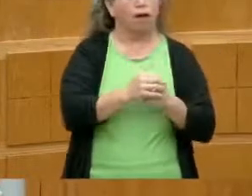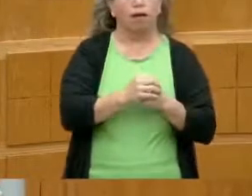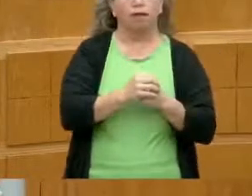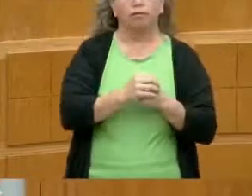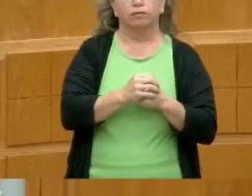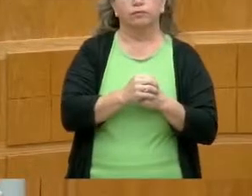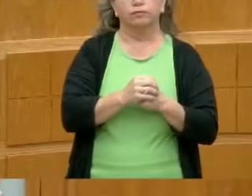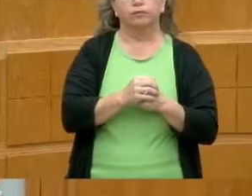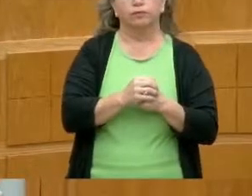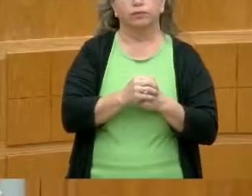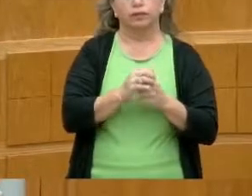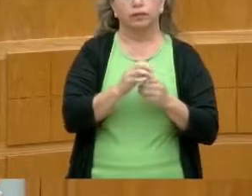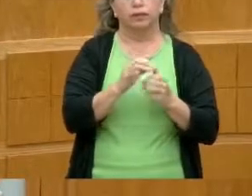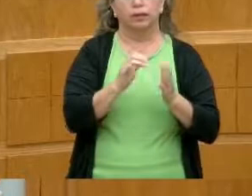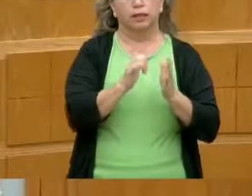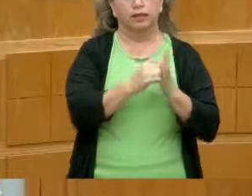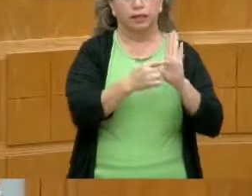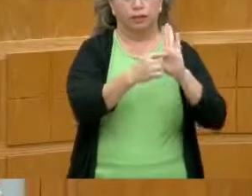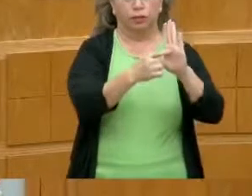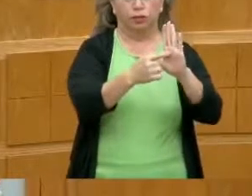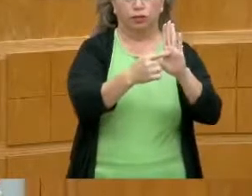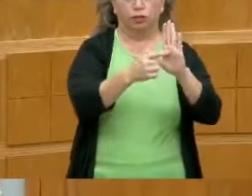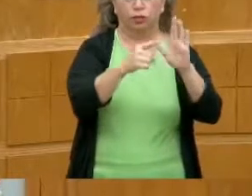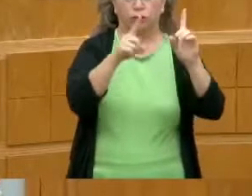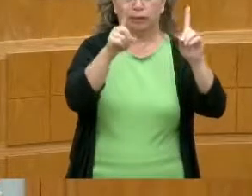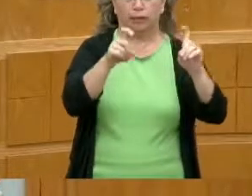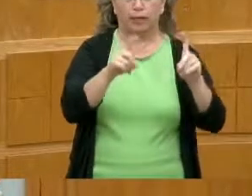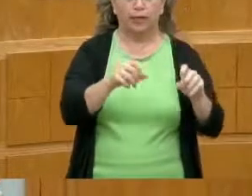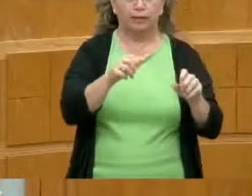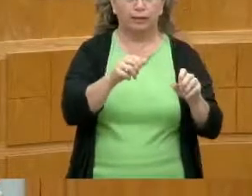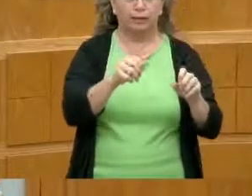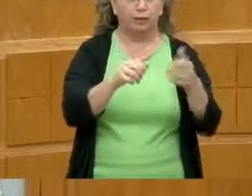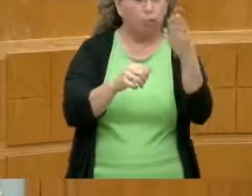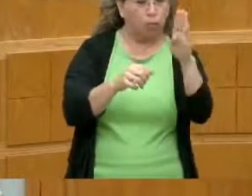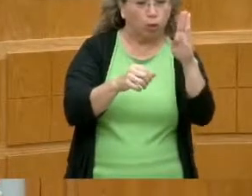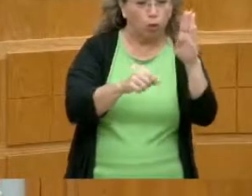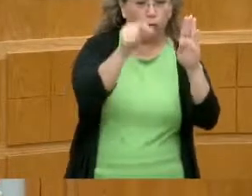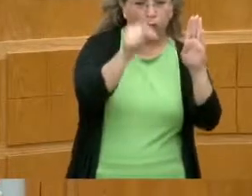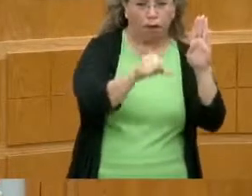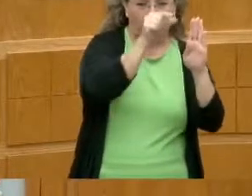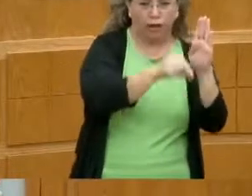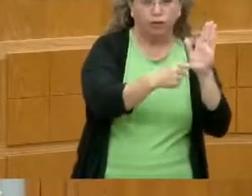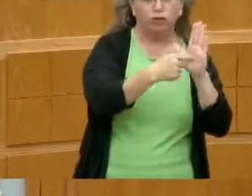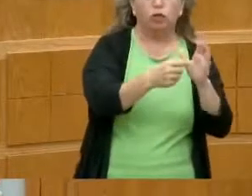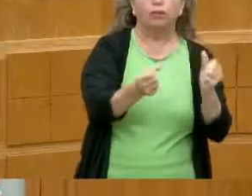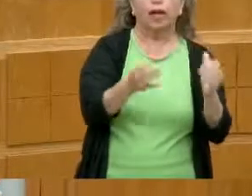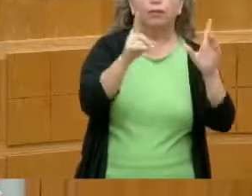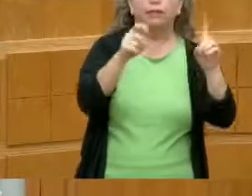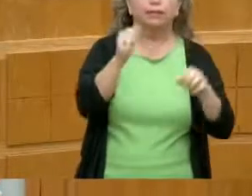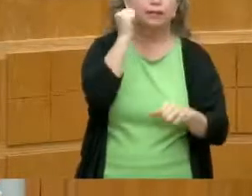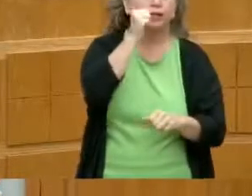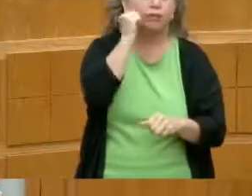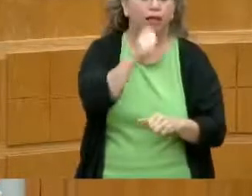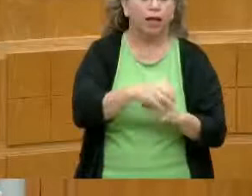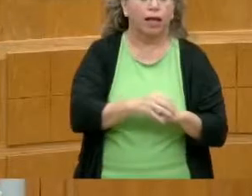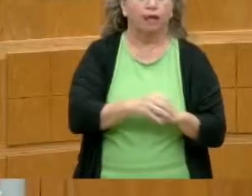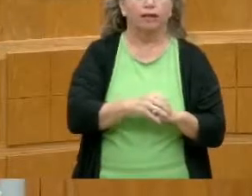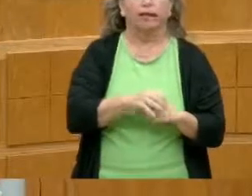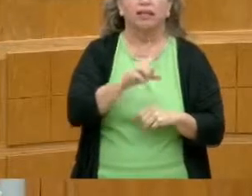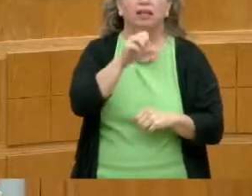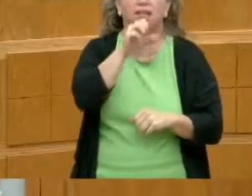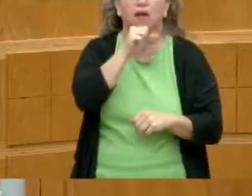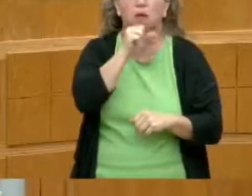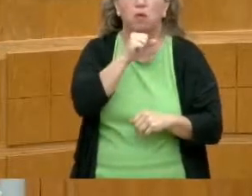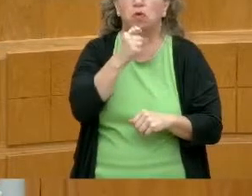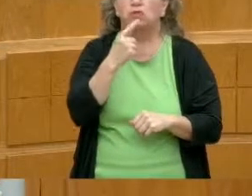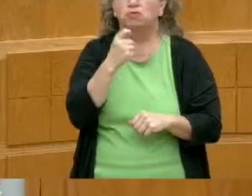cases. This shows testing on a daily rate in the blue. And then the orange line that kind of goes over is a